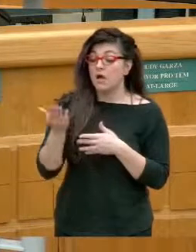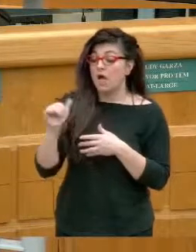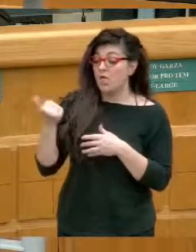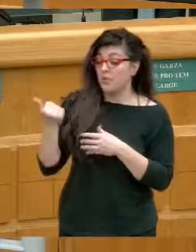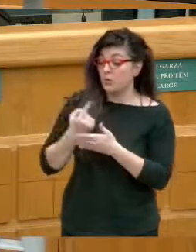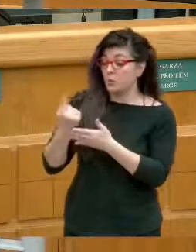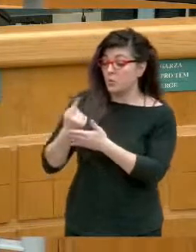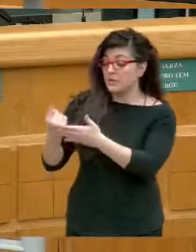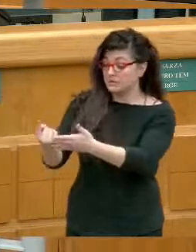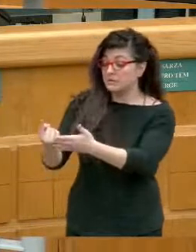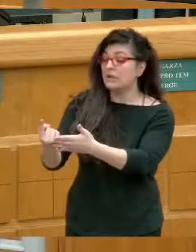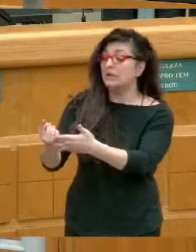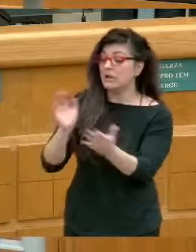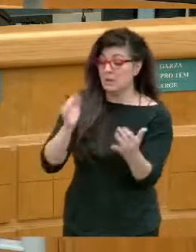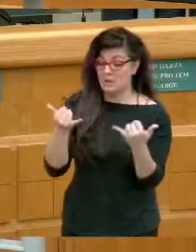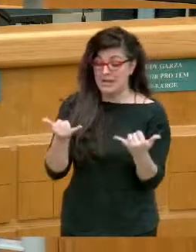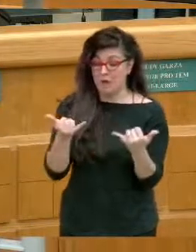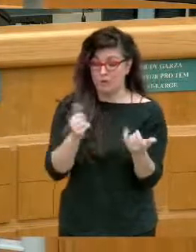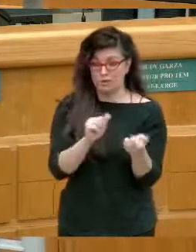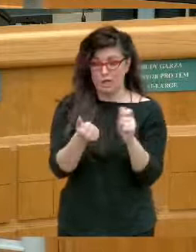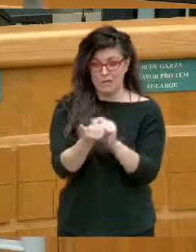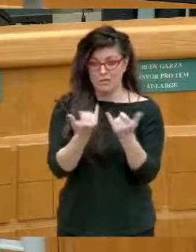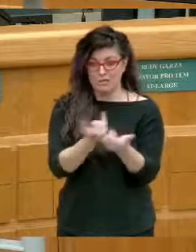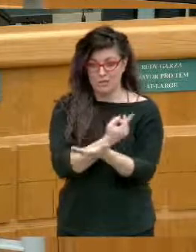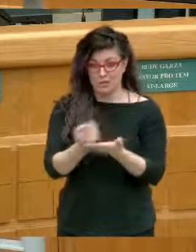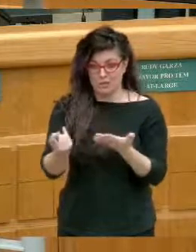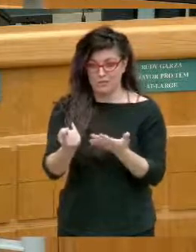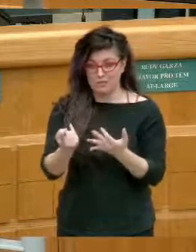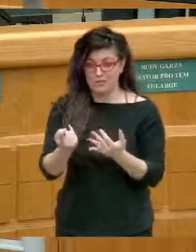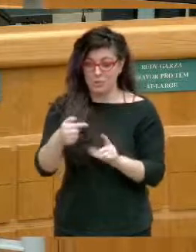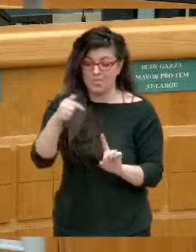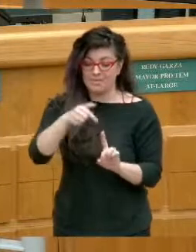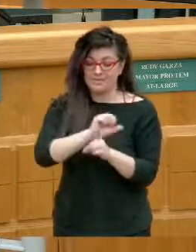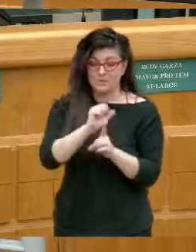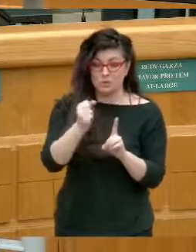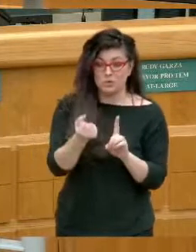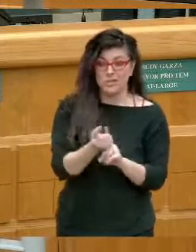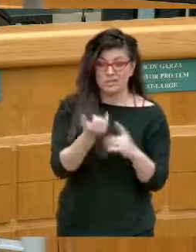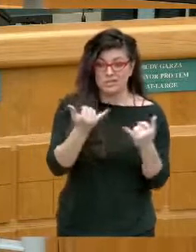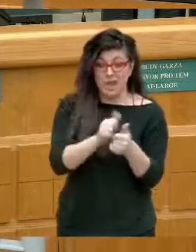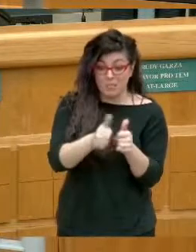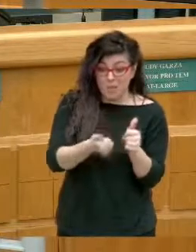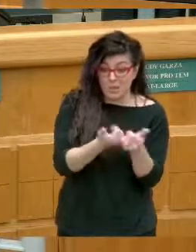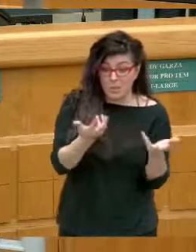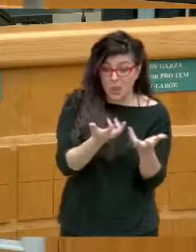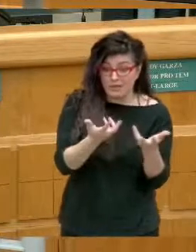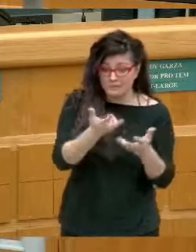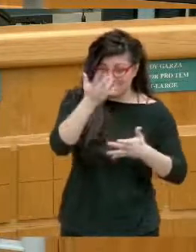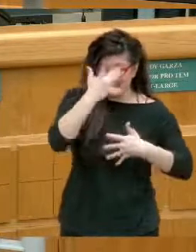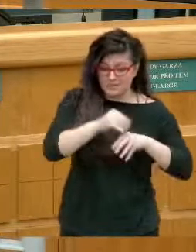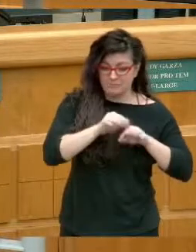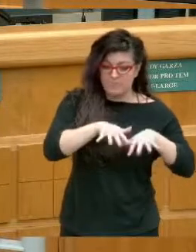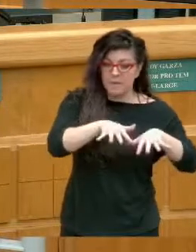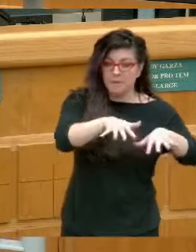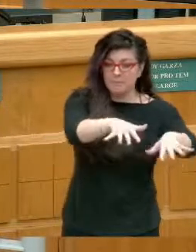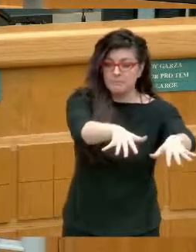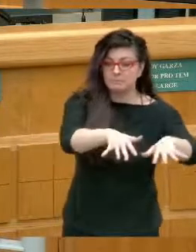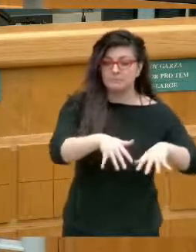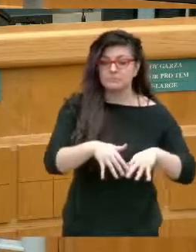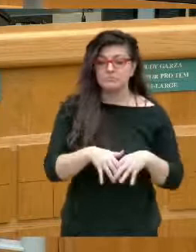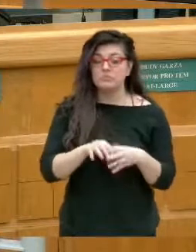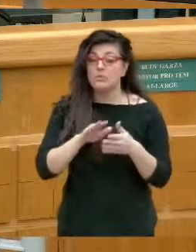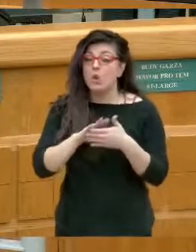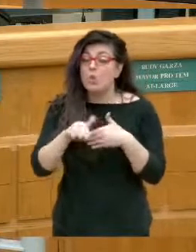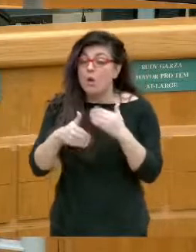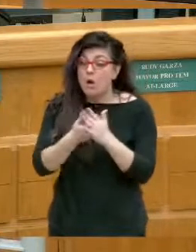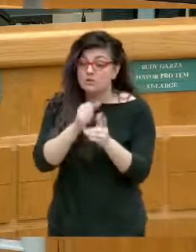going to a transmission rate driven scenario. So all 3 scenarios are going to be open Texas on May 1st, but the